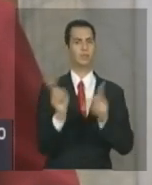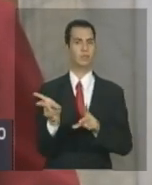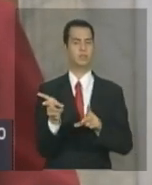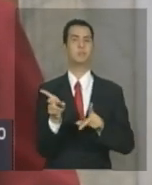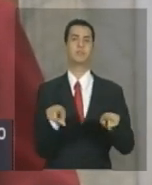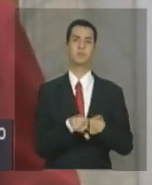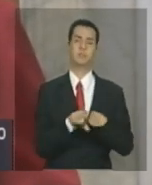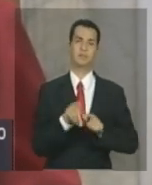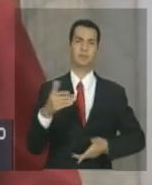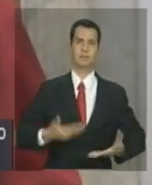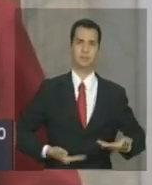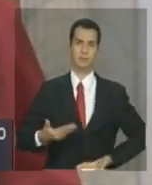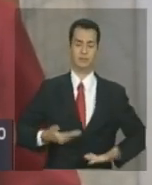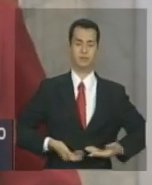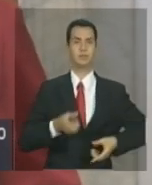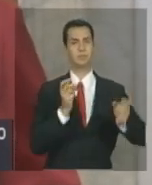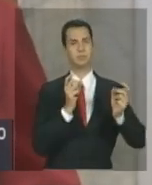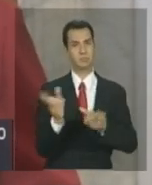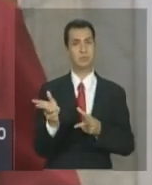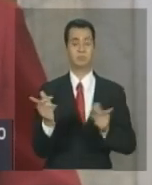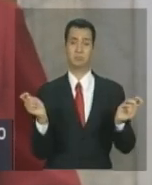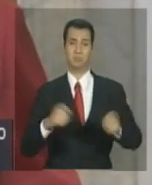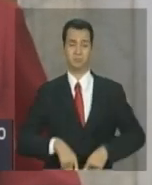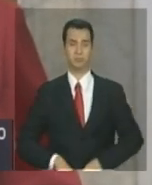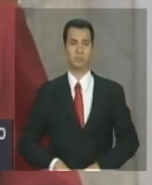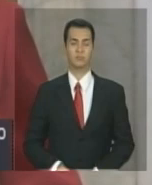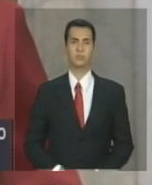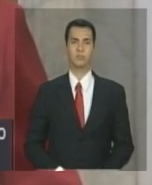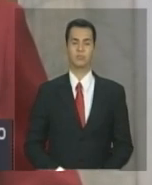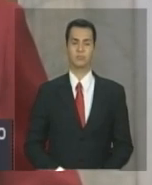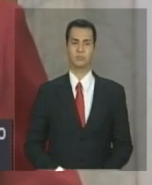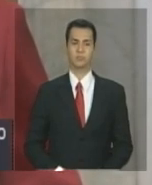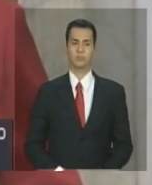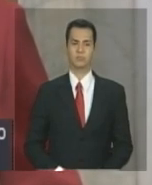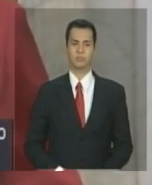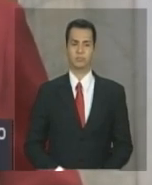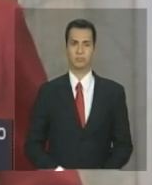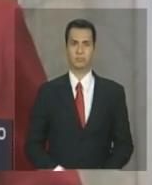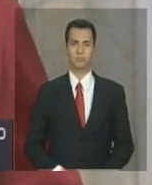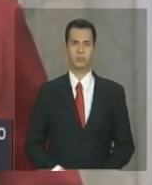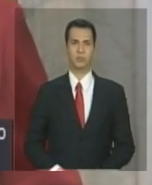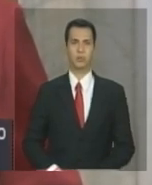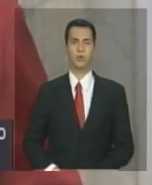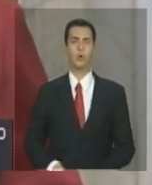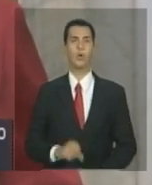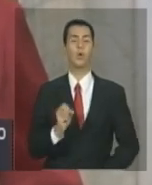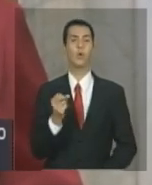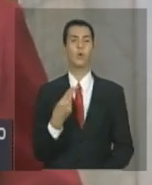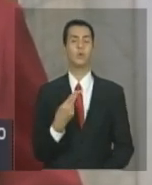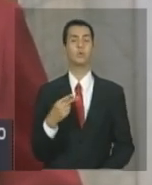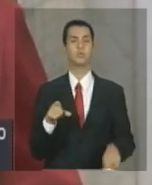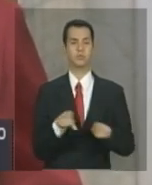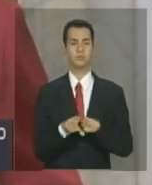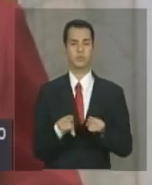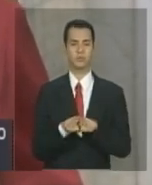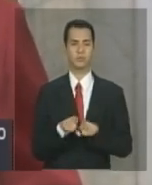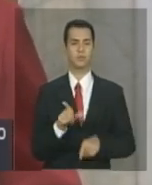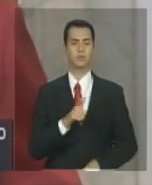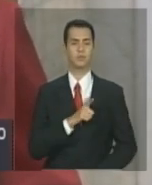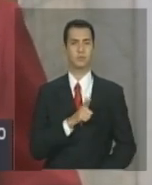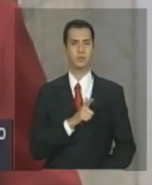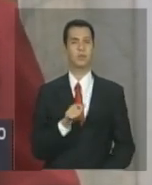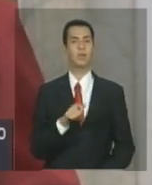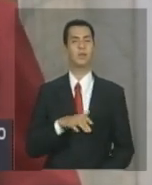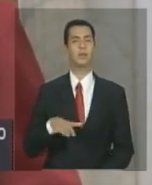of equipment and provision of services, tanto no que se refere à participação